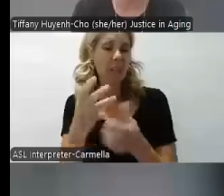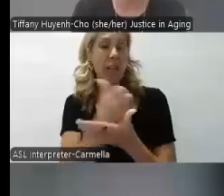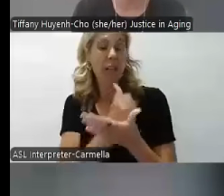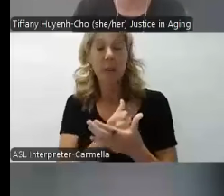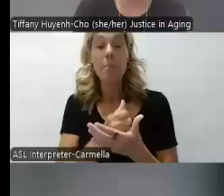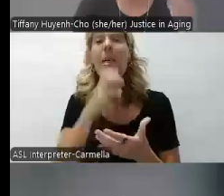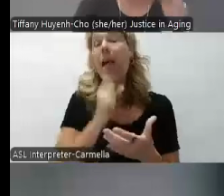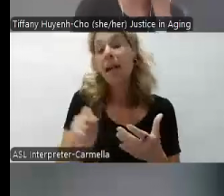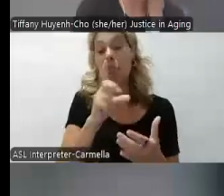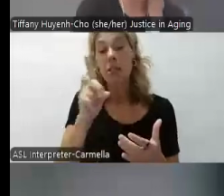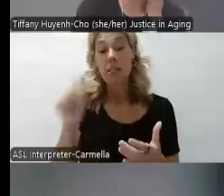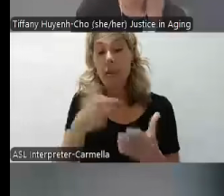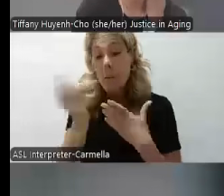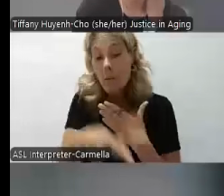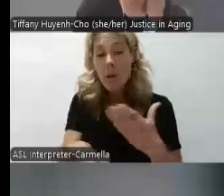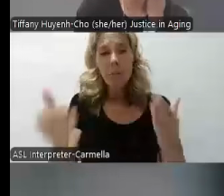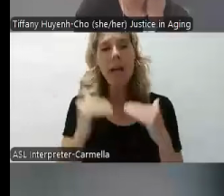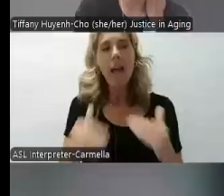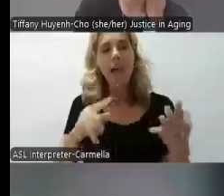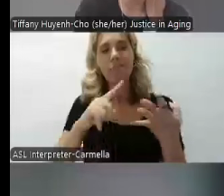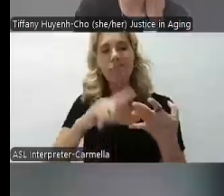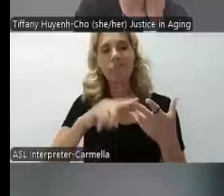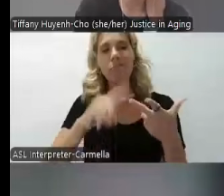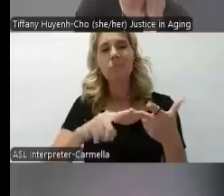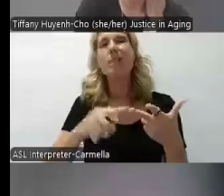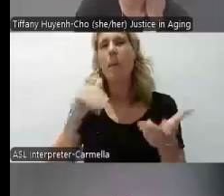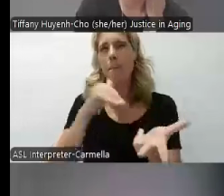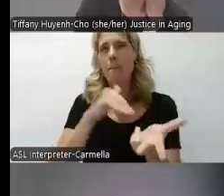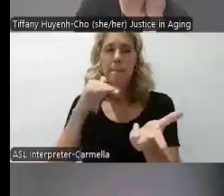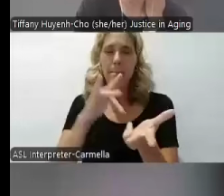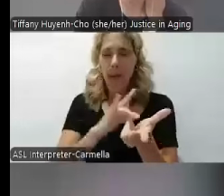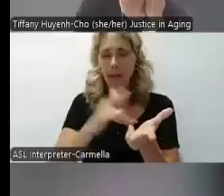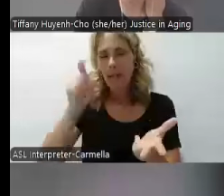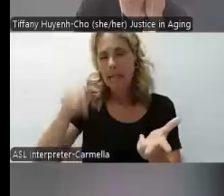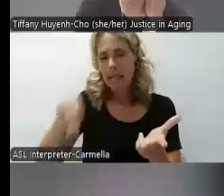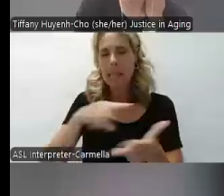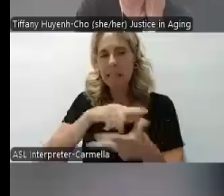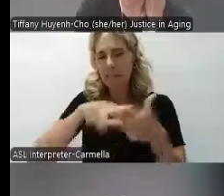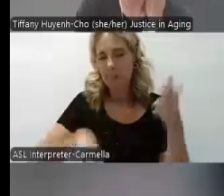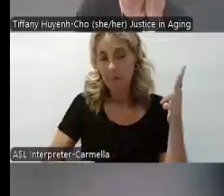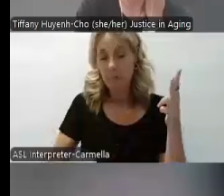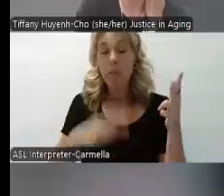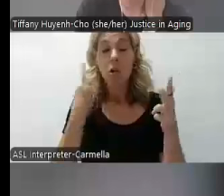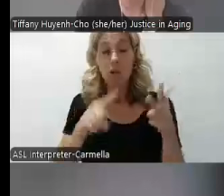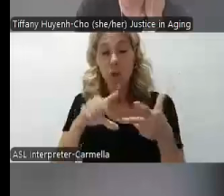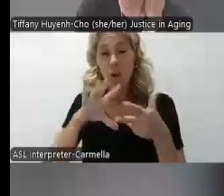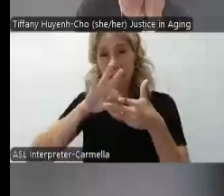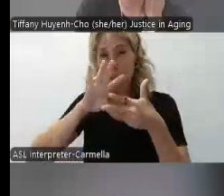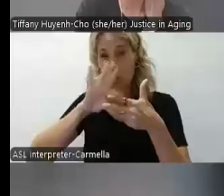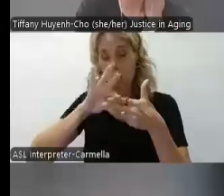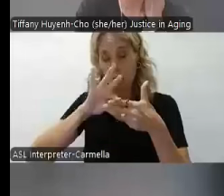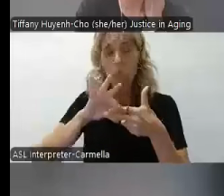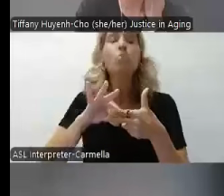disabled programs, and again, the medically needy program. And for the latter 2 programs, aged and disabled, medically